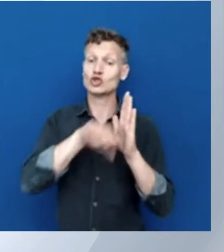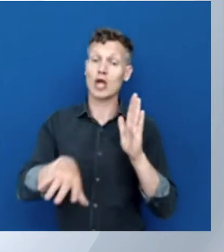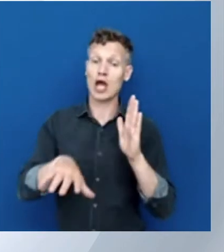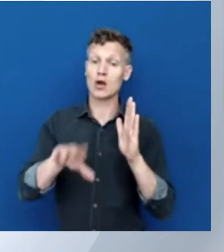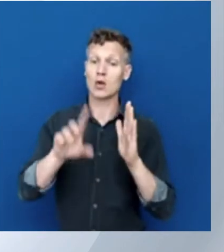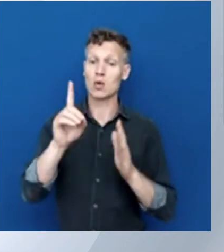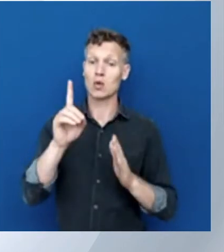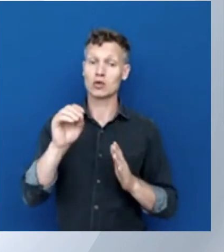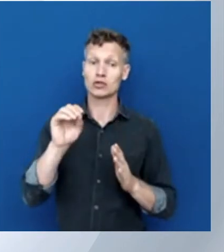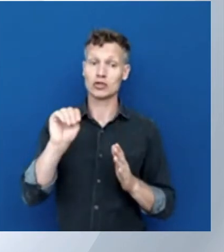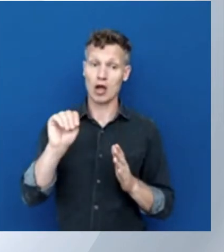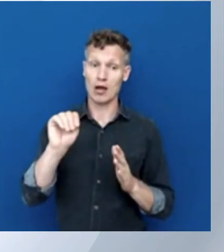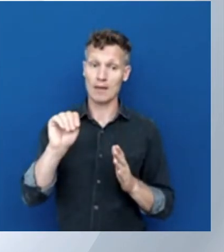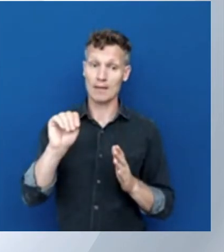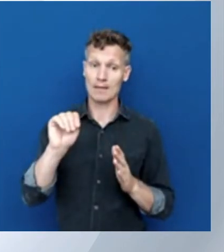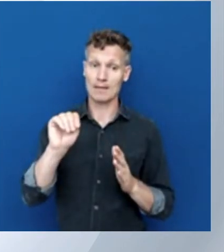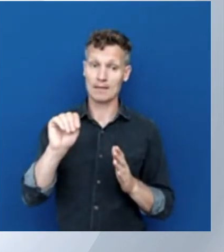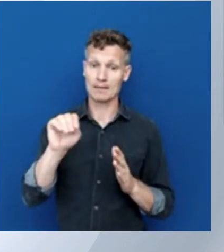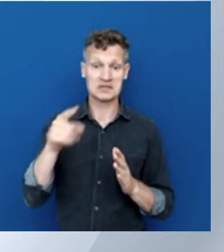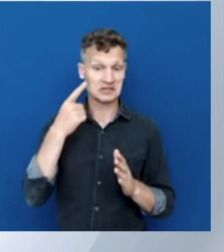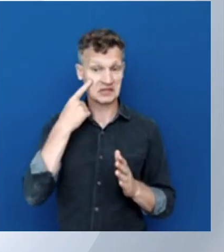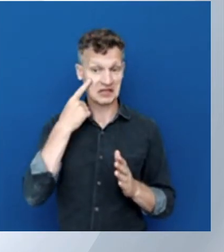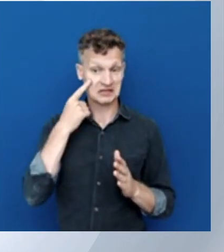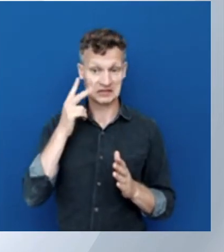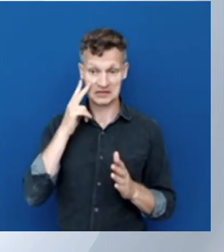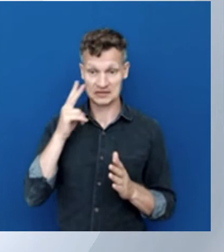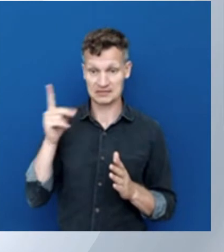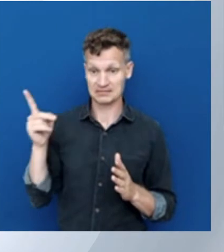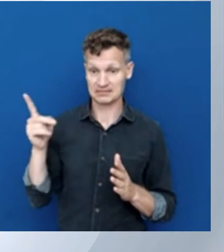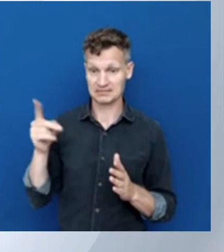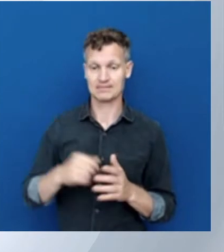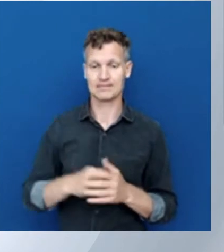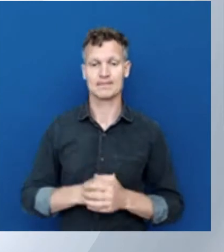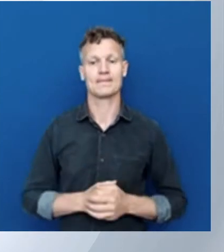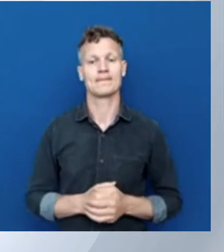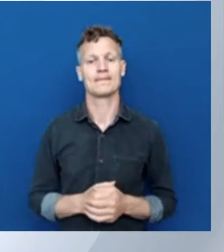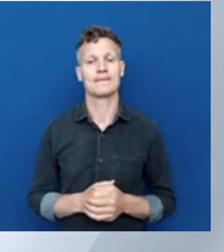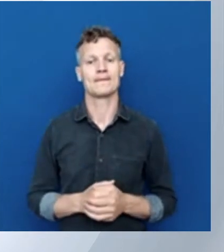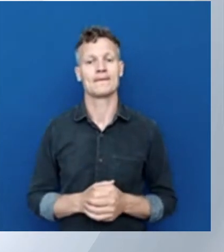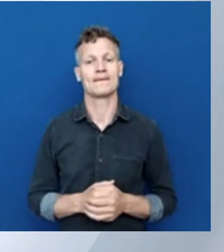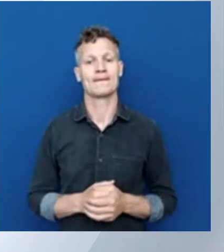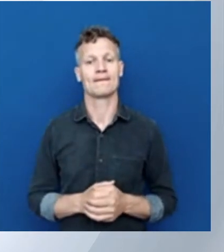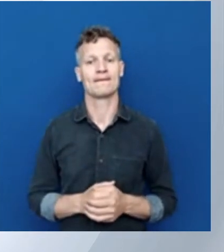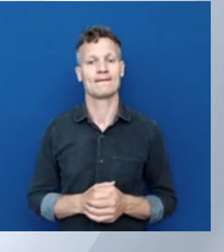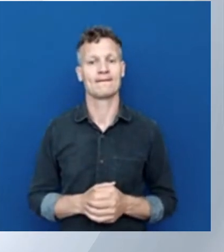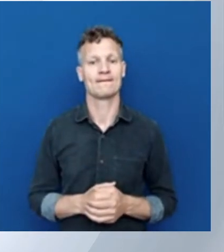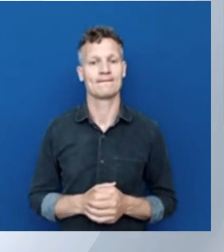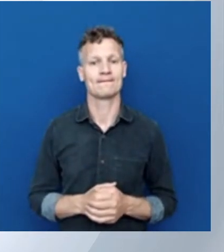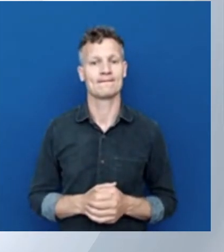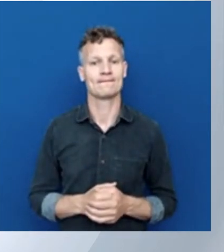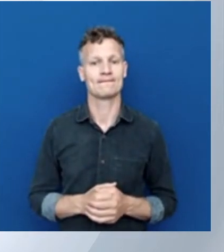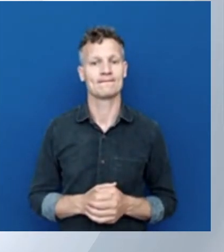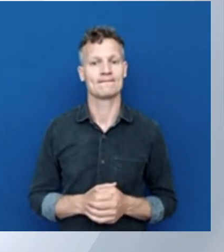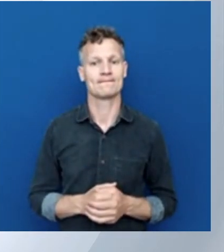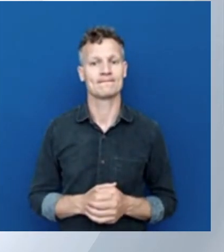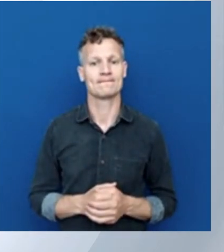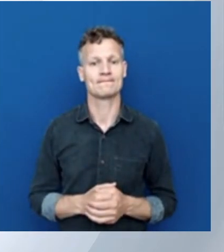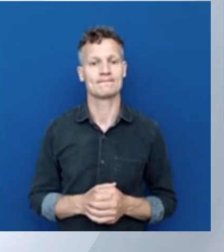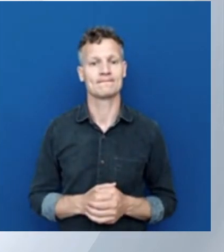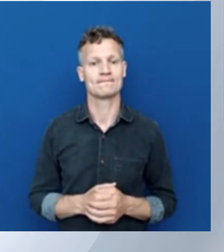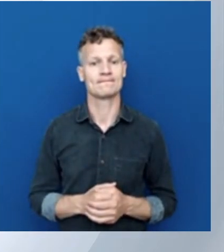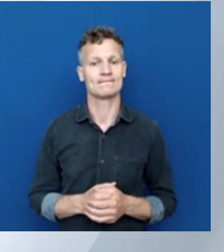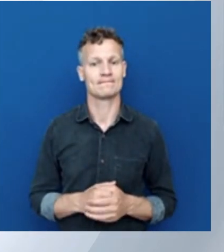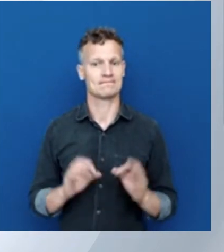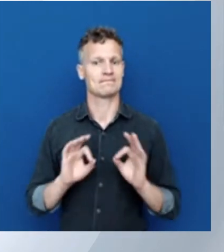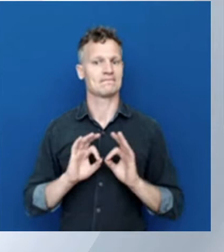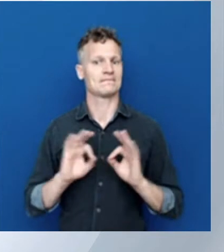to test this here. If I actually run the bolt-on test tool here, let's go run that fastpass. It should actually go, yay,